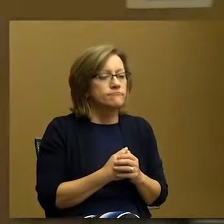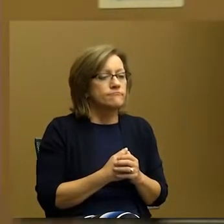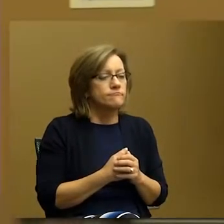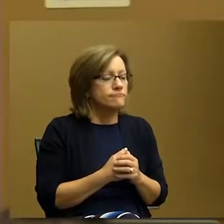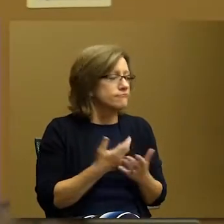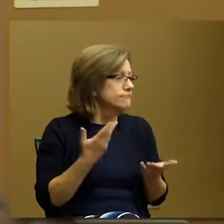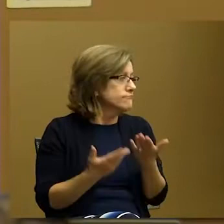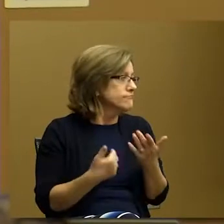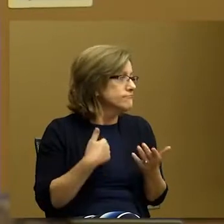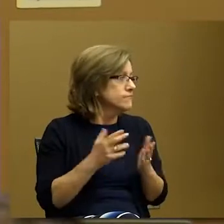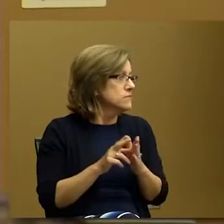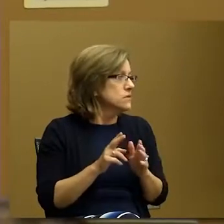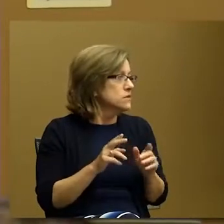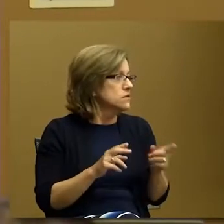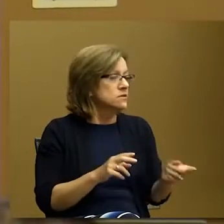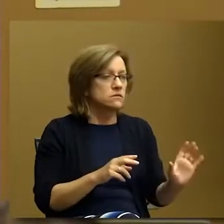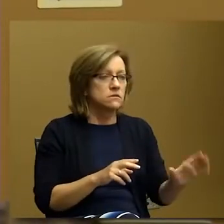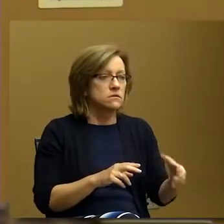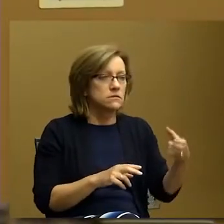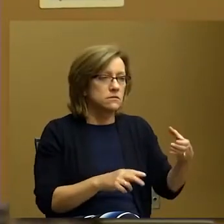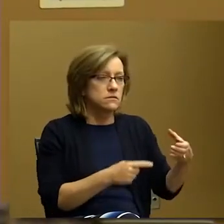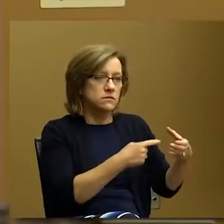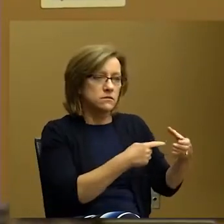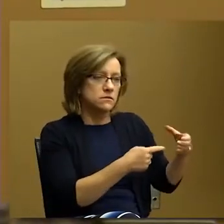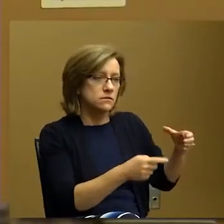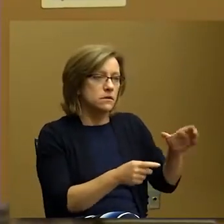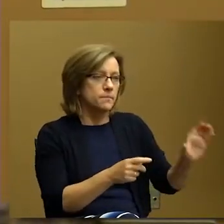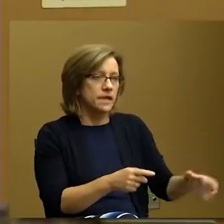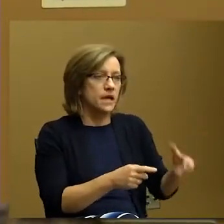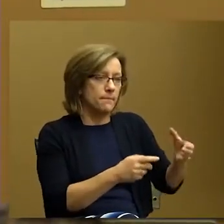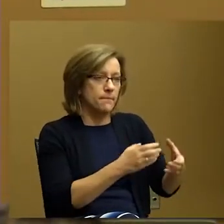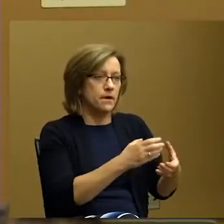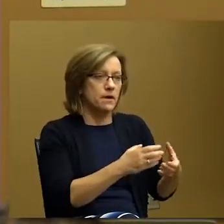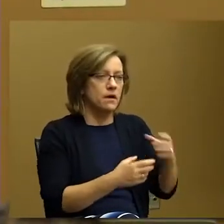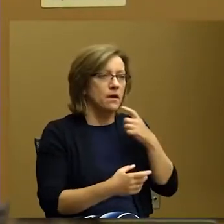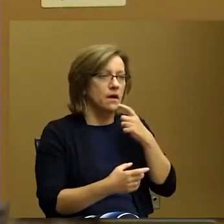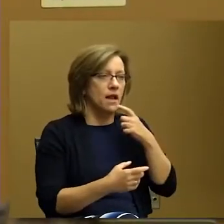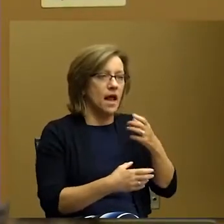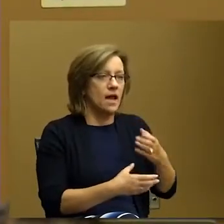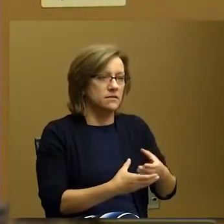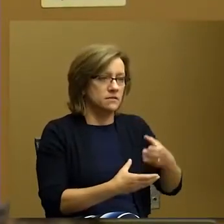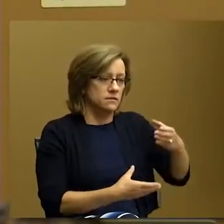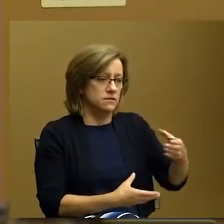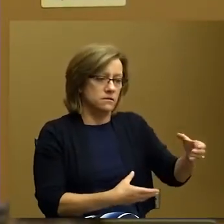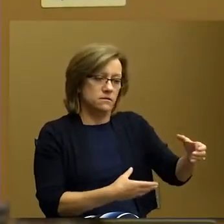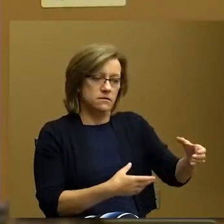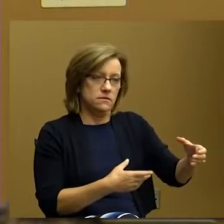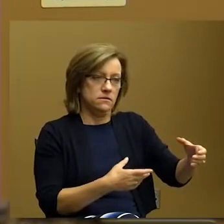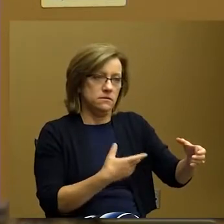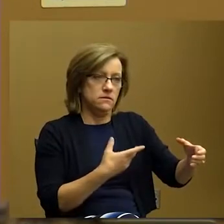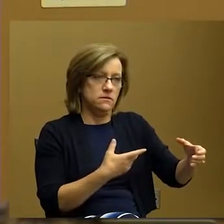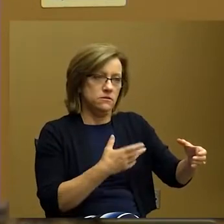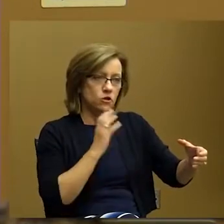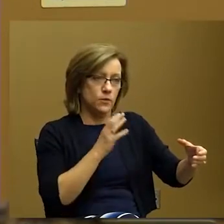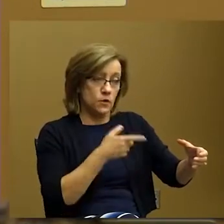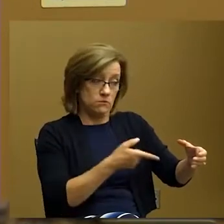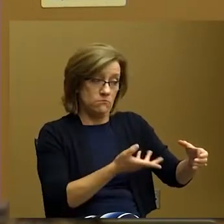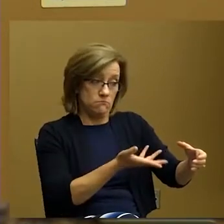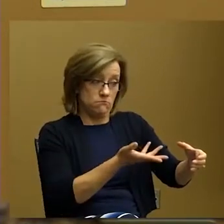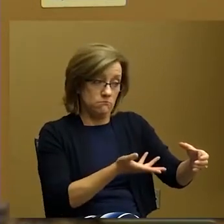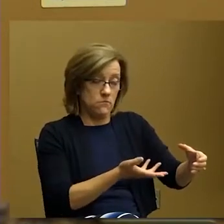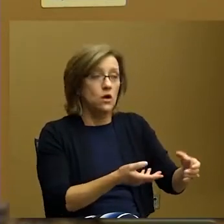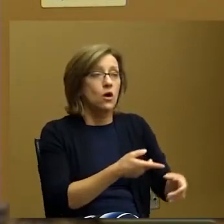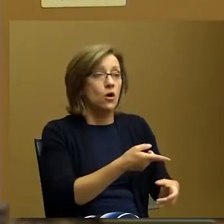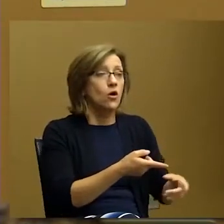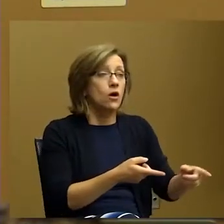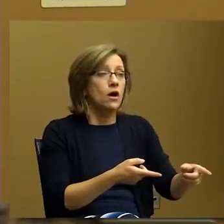I might use this to communicate that, or have the child show